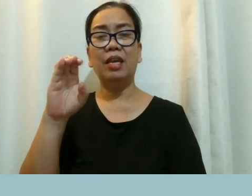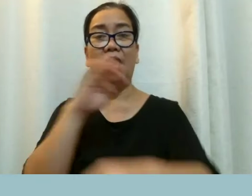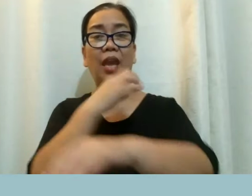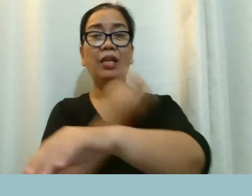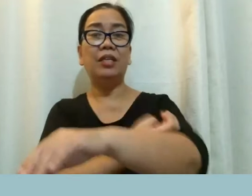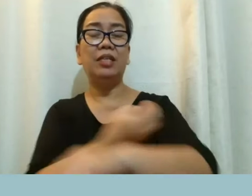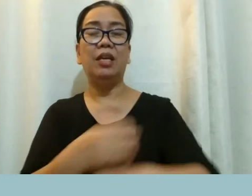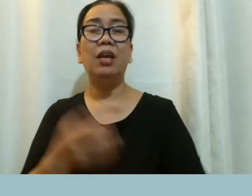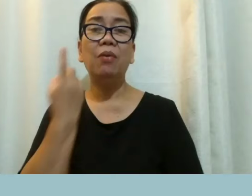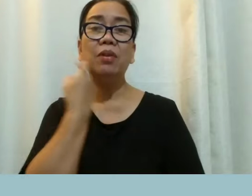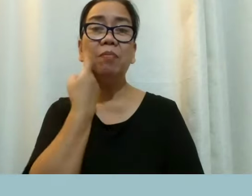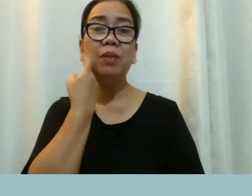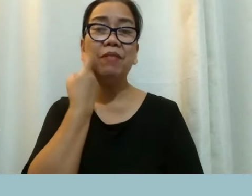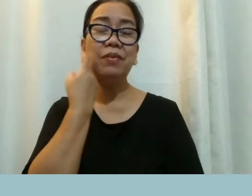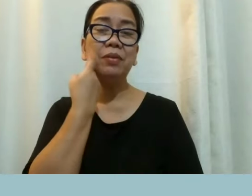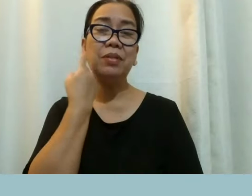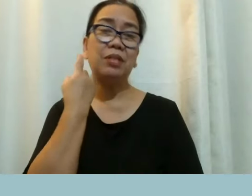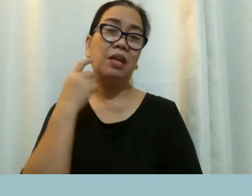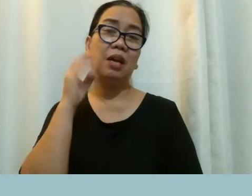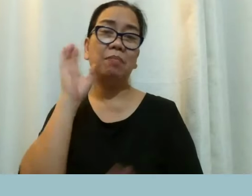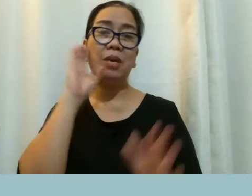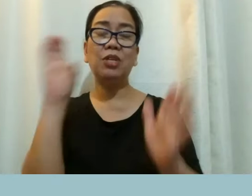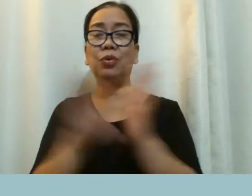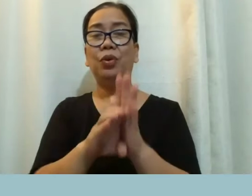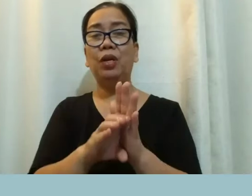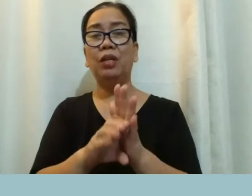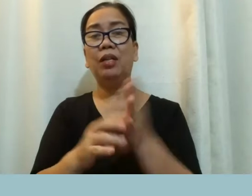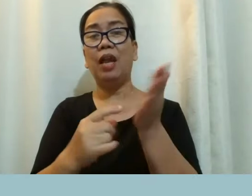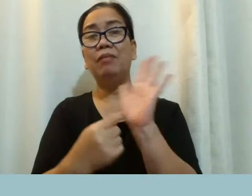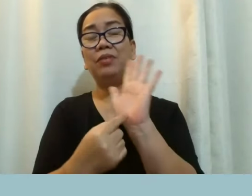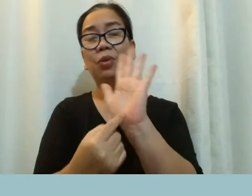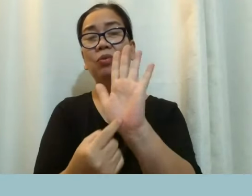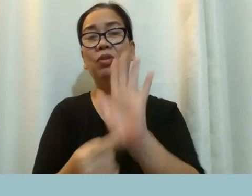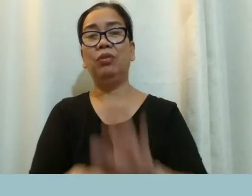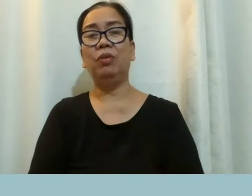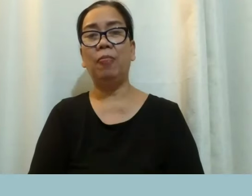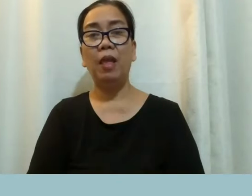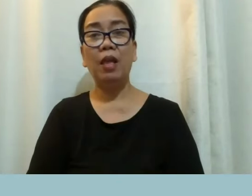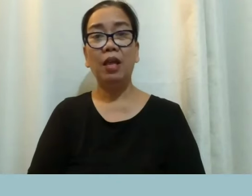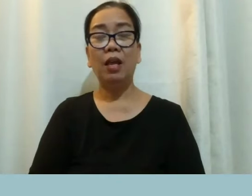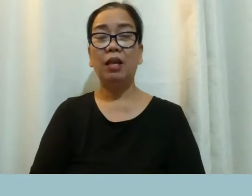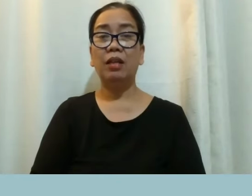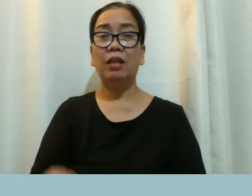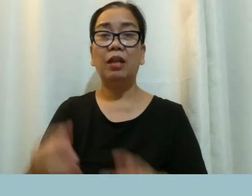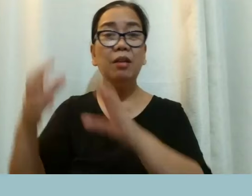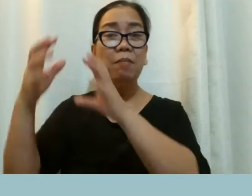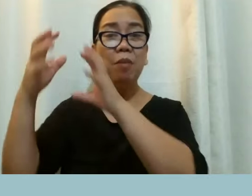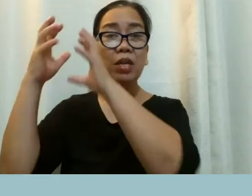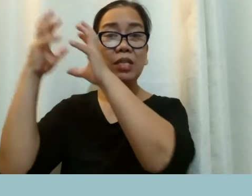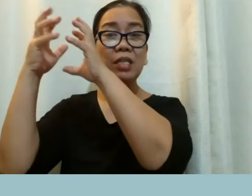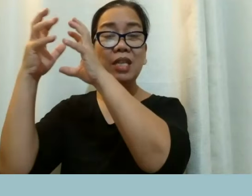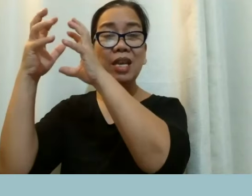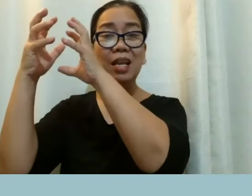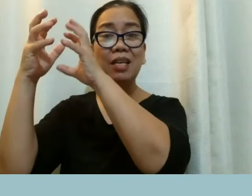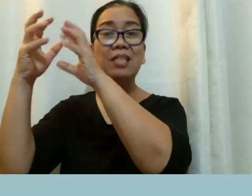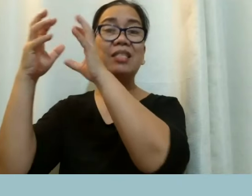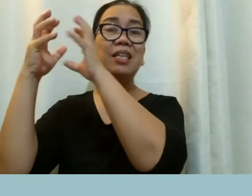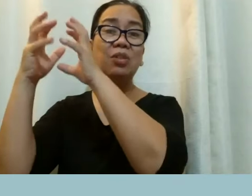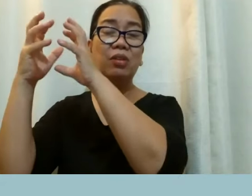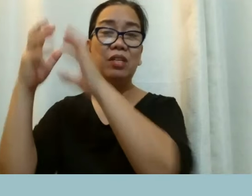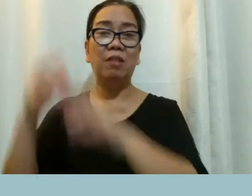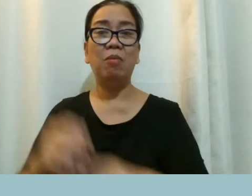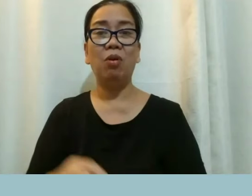kinetic energy. With the previous picture that I have shown you, the boy